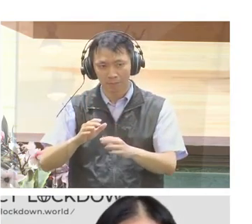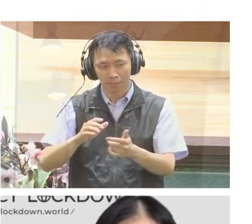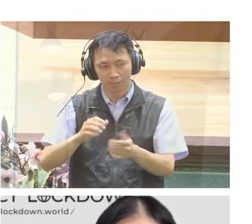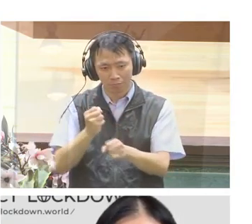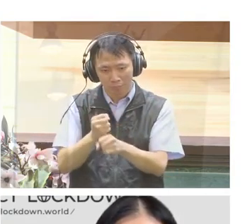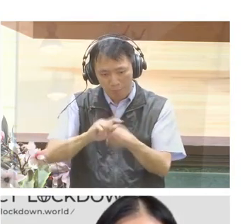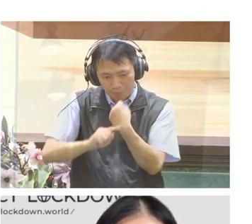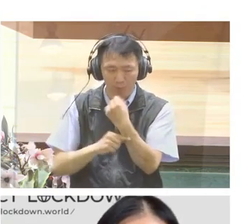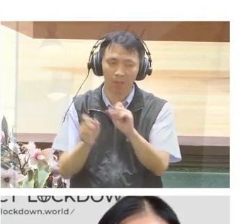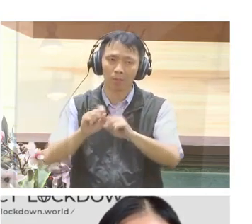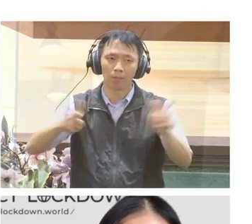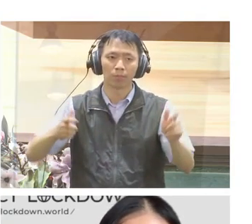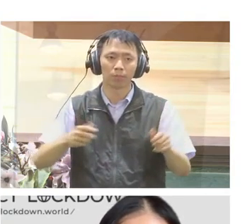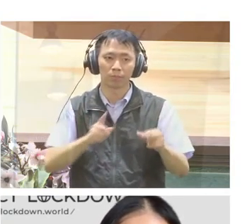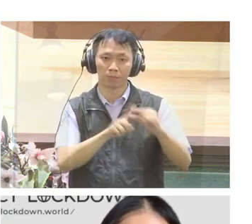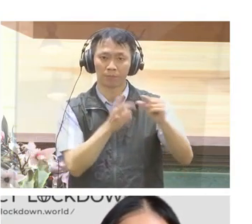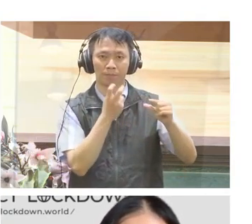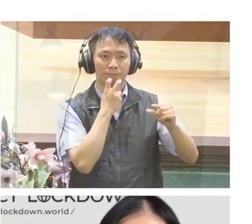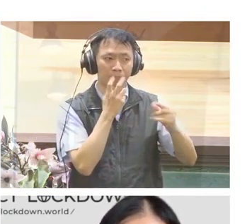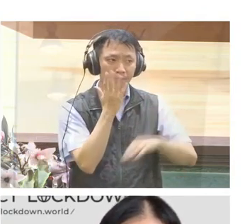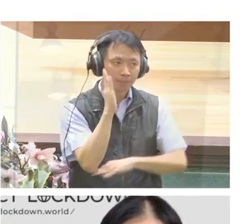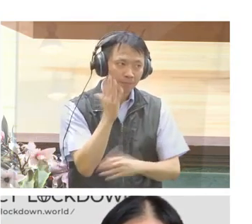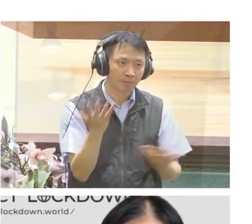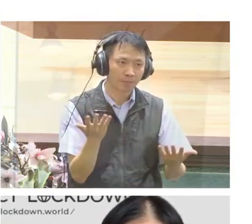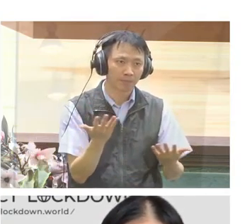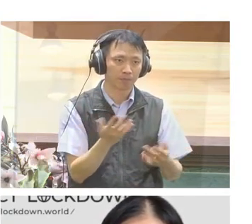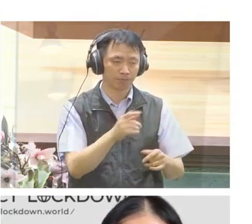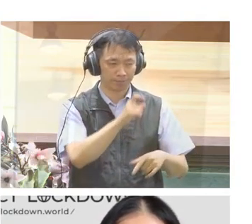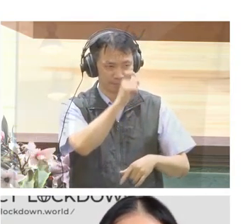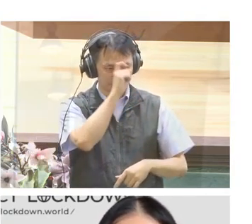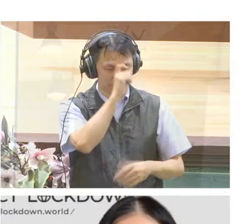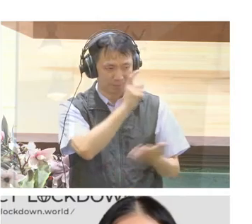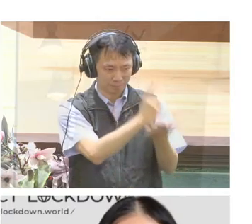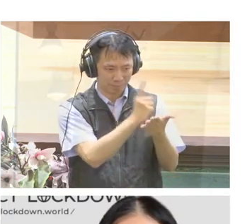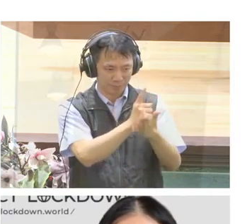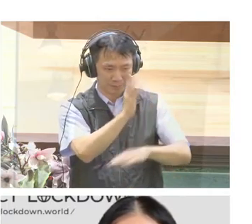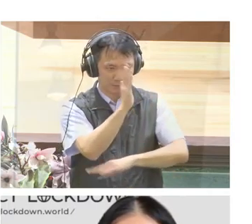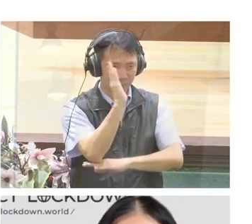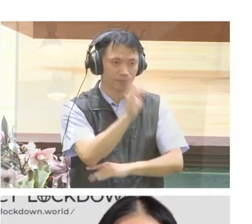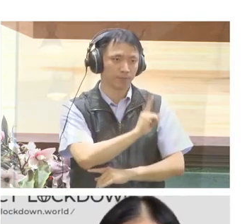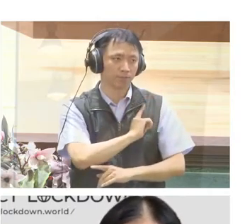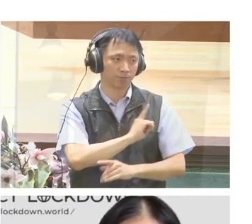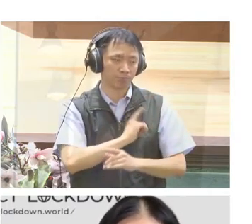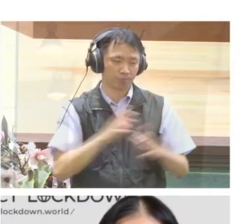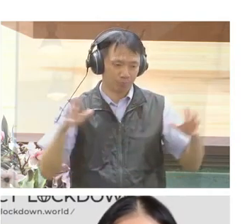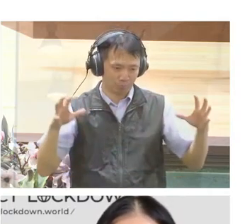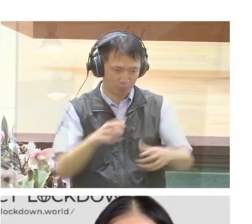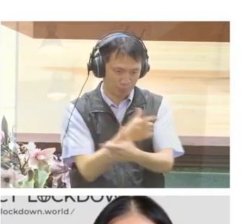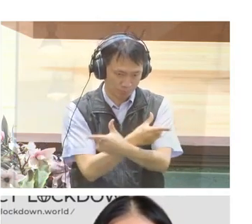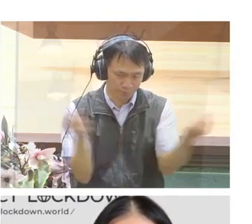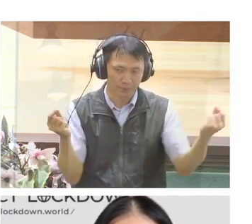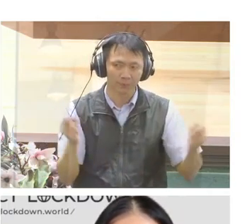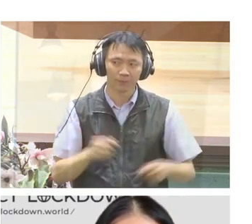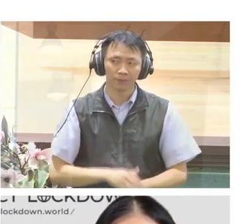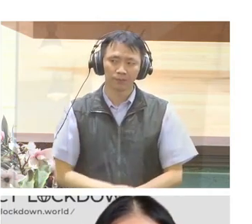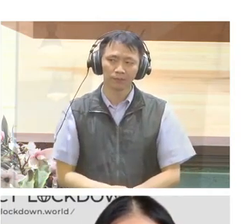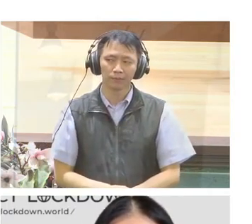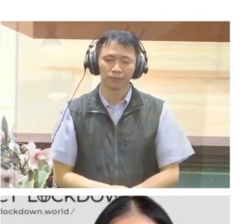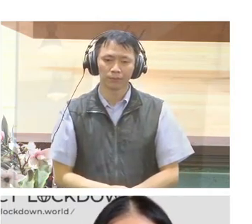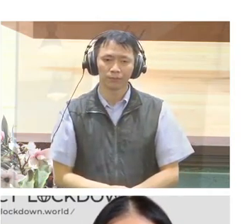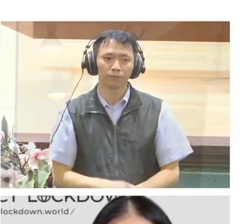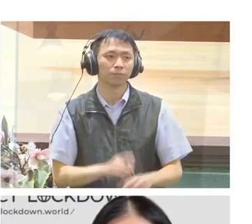issued from the top. And to give you some of the background information, in China, both the central government and the